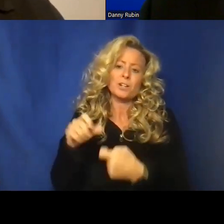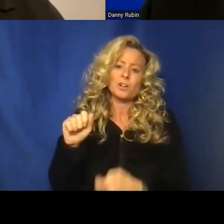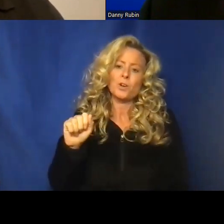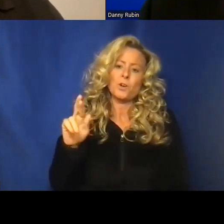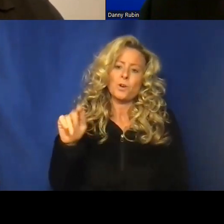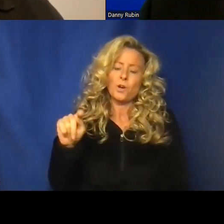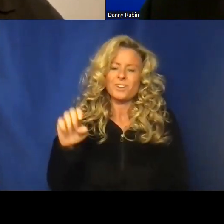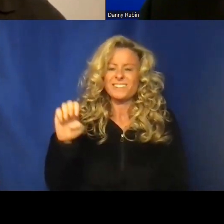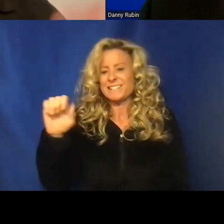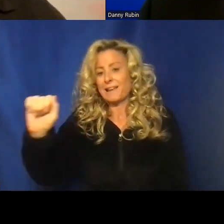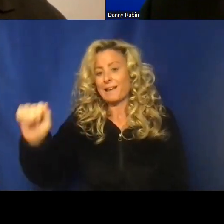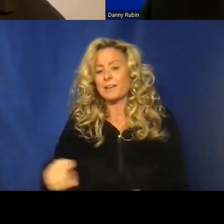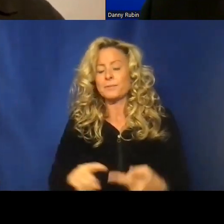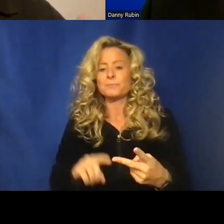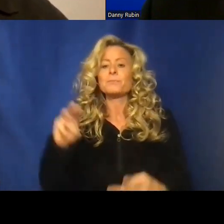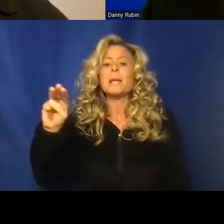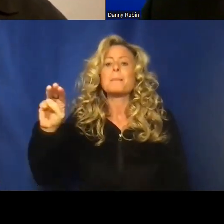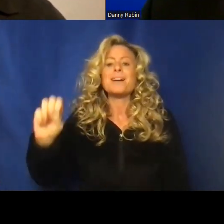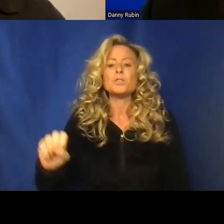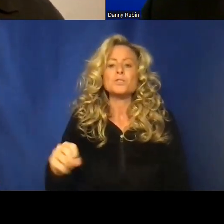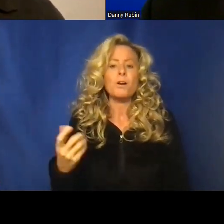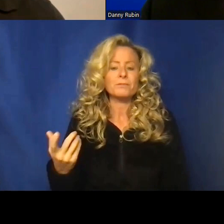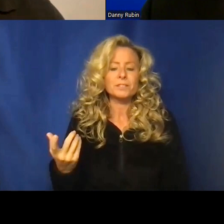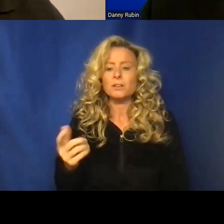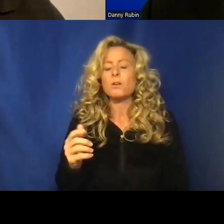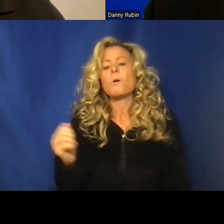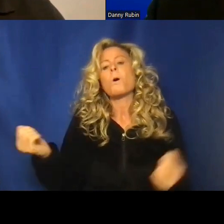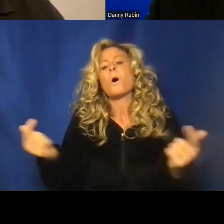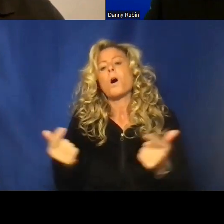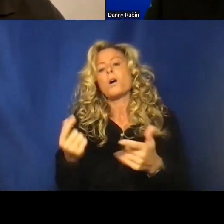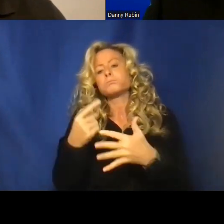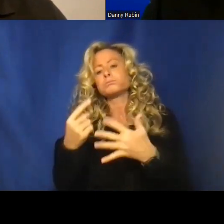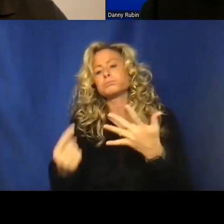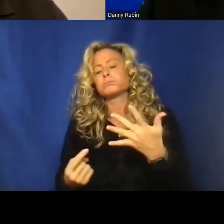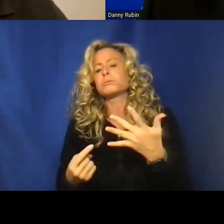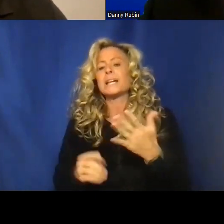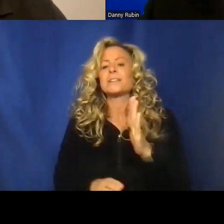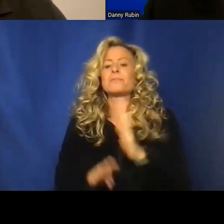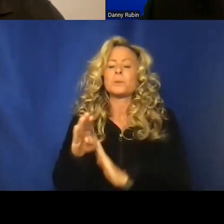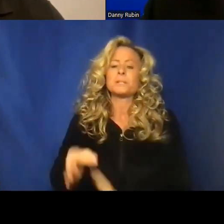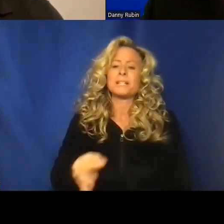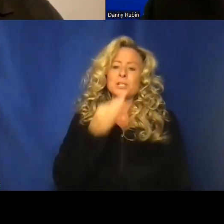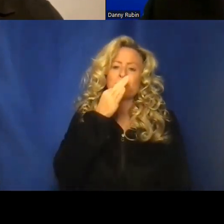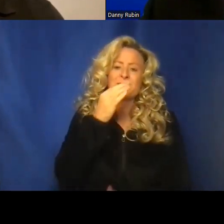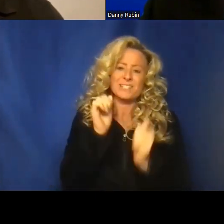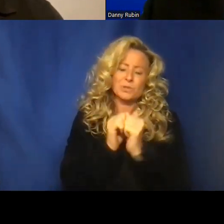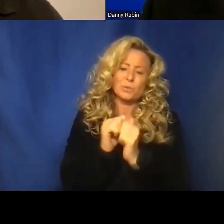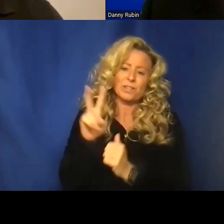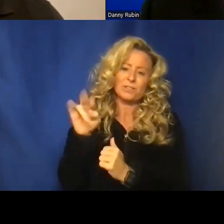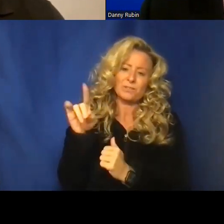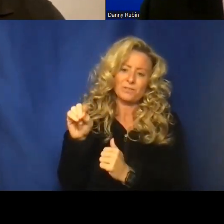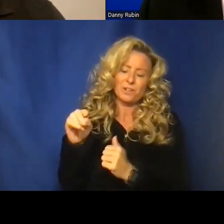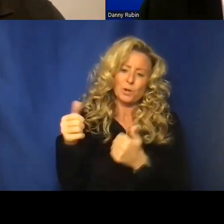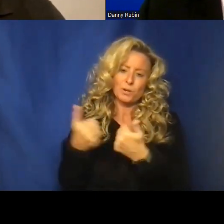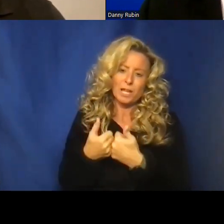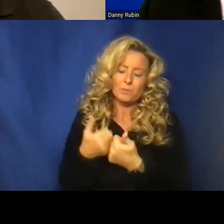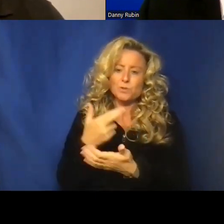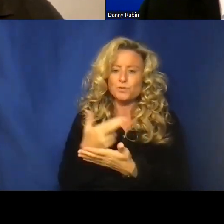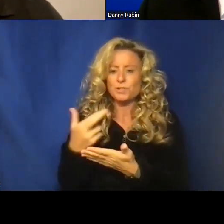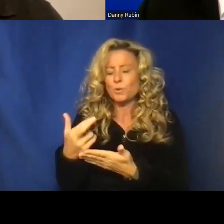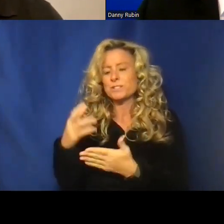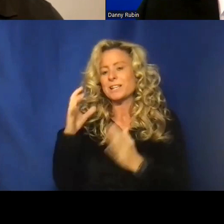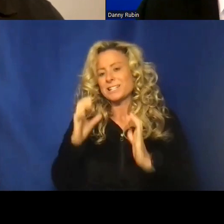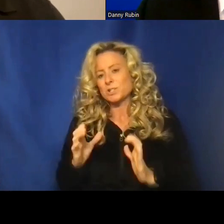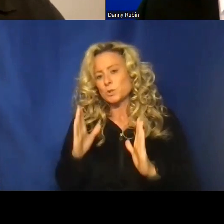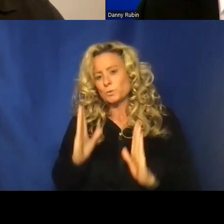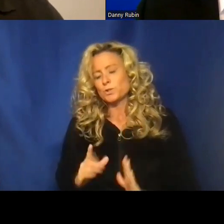Microsoft. And so over a number of years, I developed an expertise in video games, especially researching consumers of